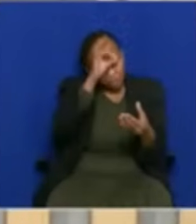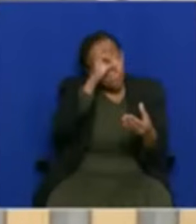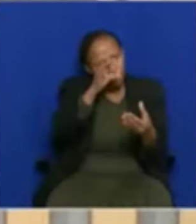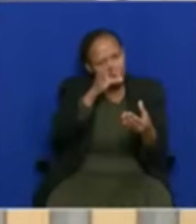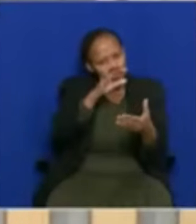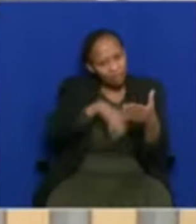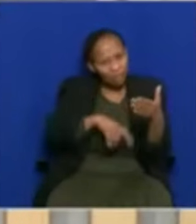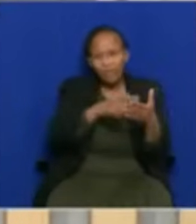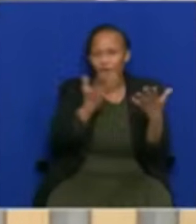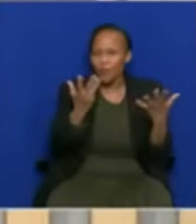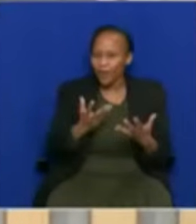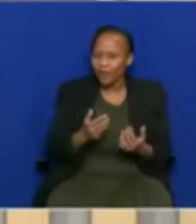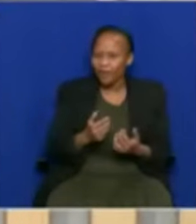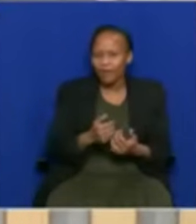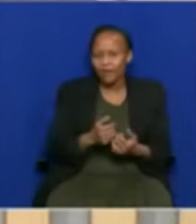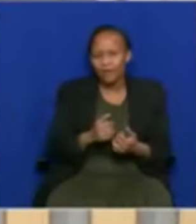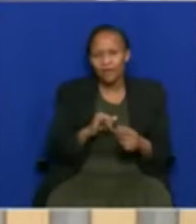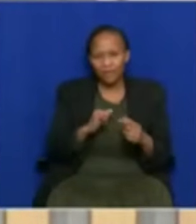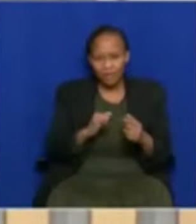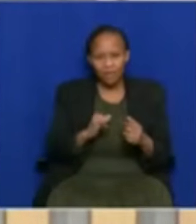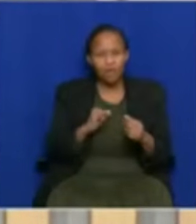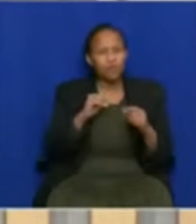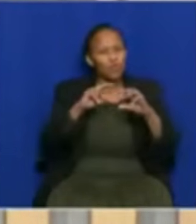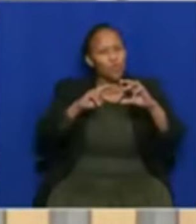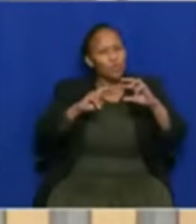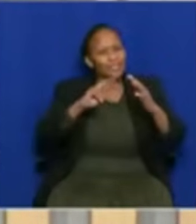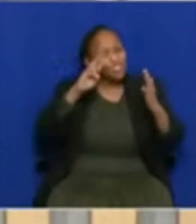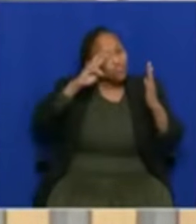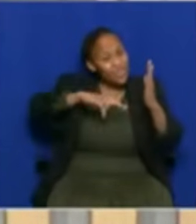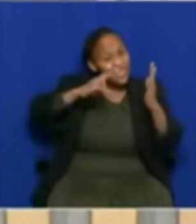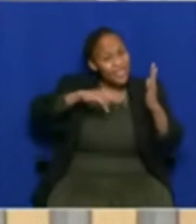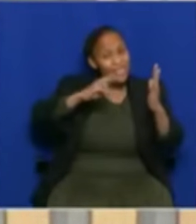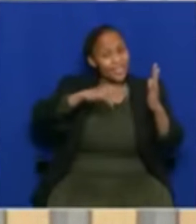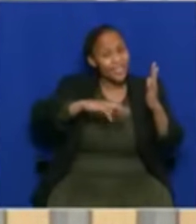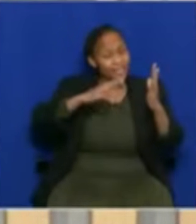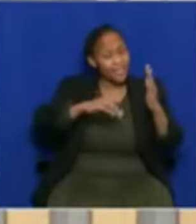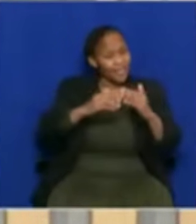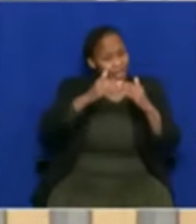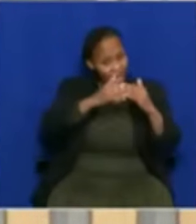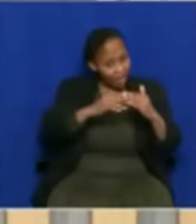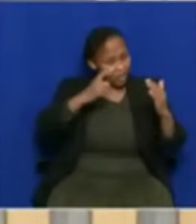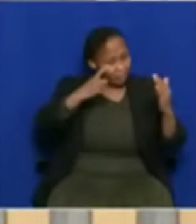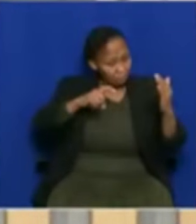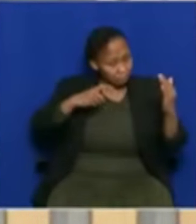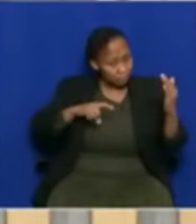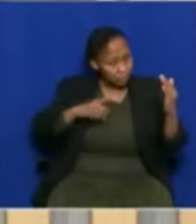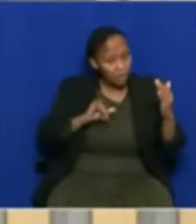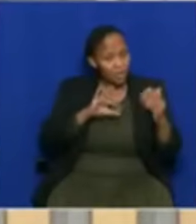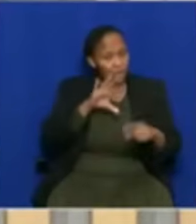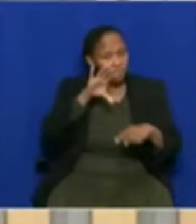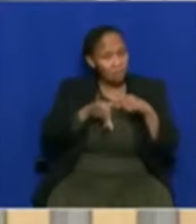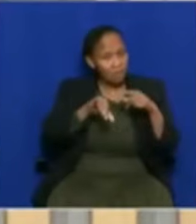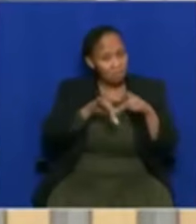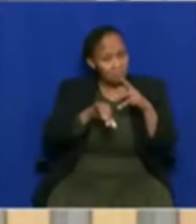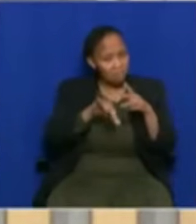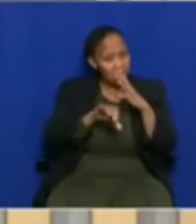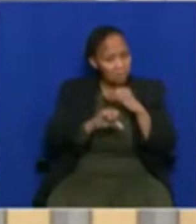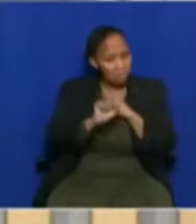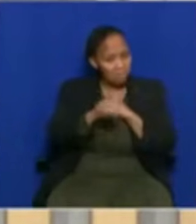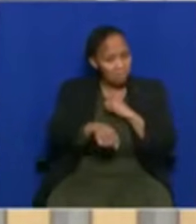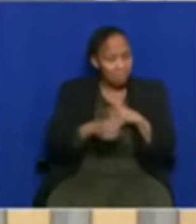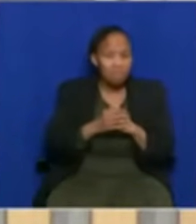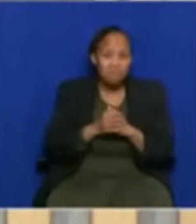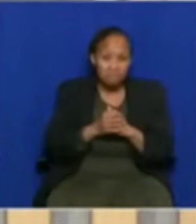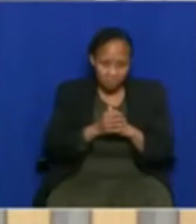docket, peruse the docket, and on perusing the docket, he would have found what we found. That there